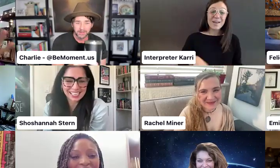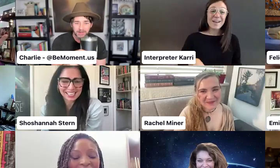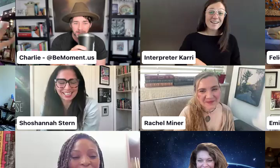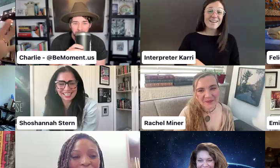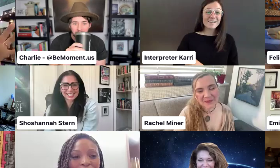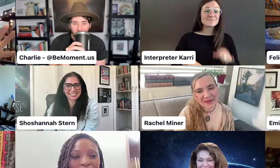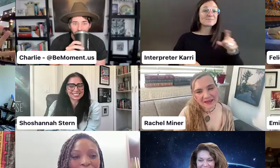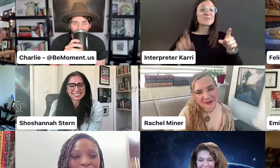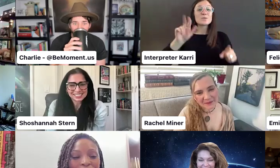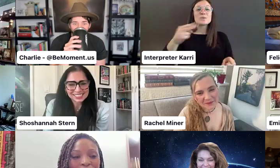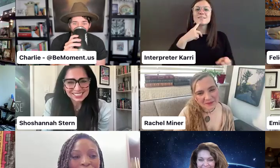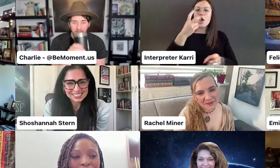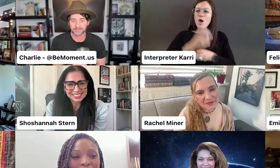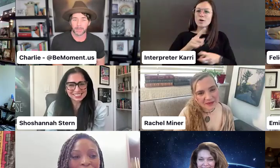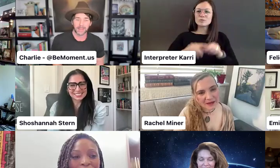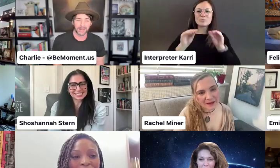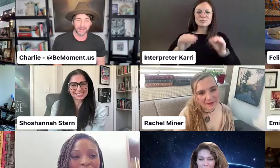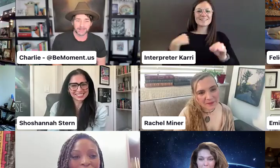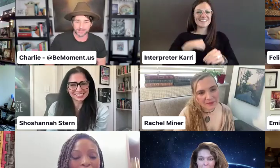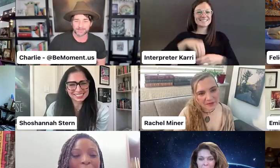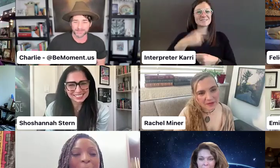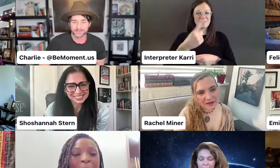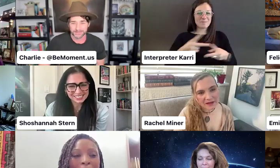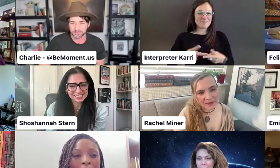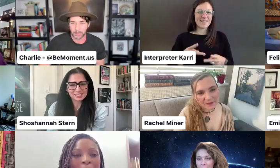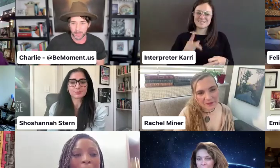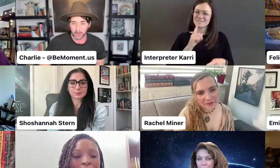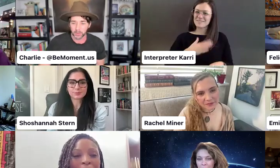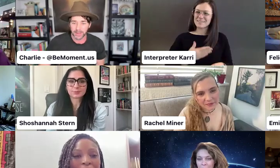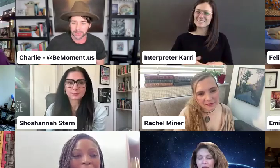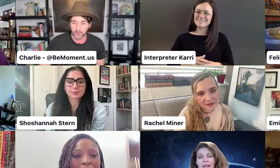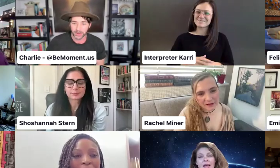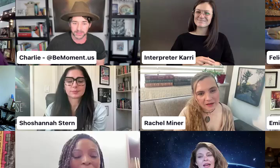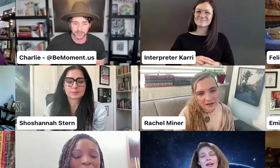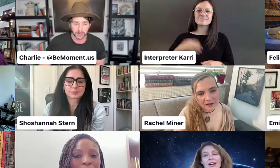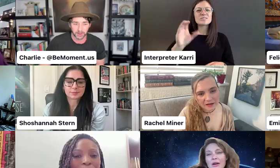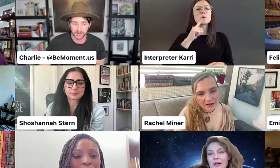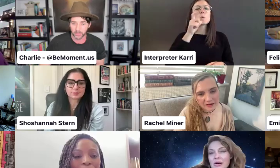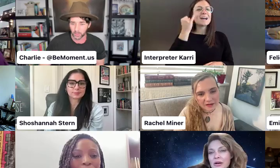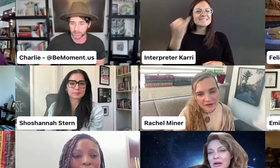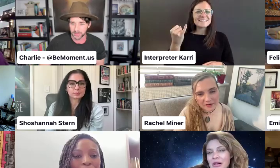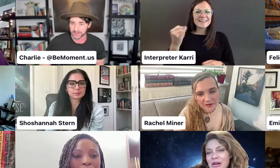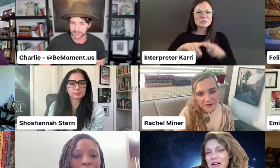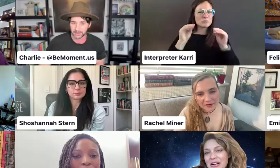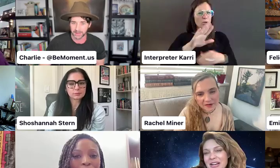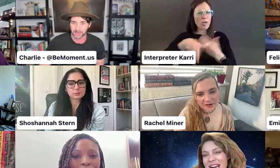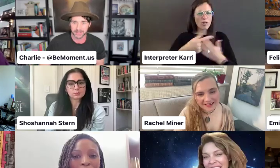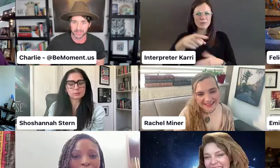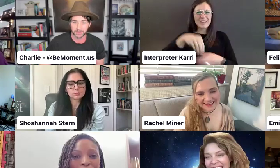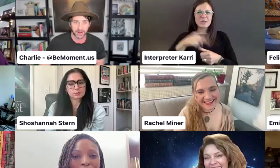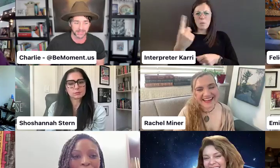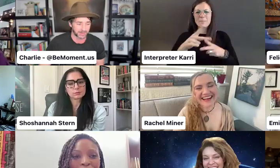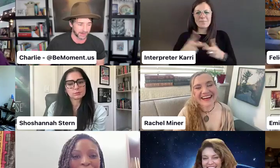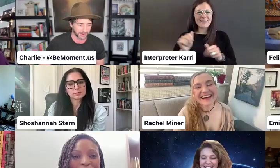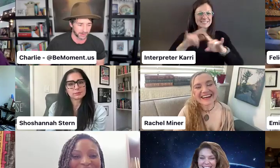hard to pin us all down in the one place too, I will say. Yeah. Whose idea was this to put all of you in one place at the same time? It's